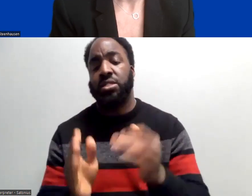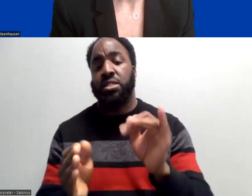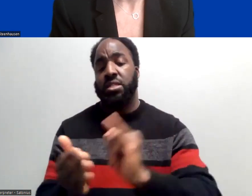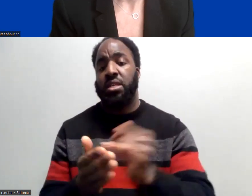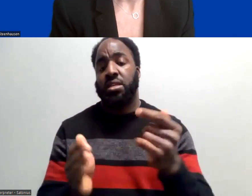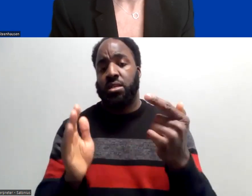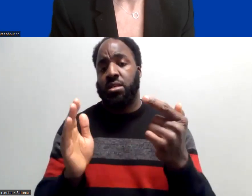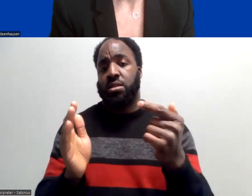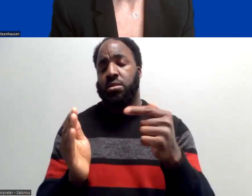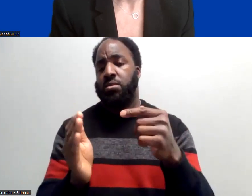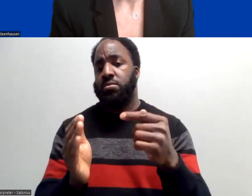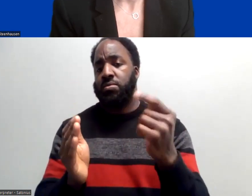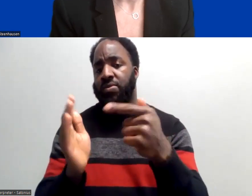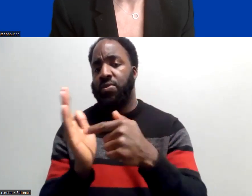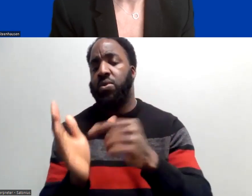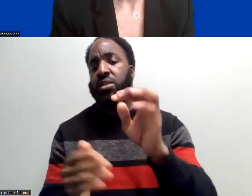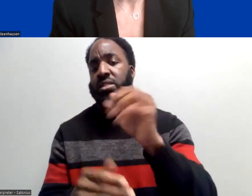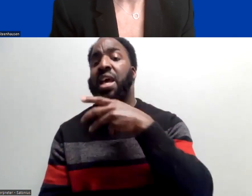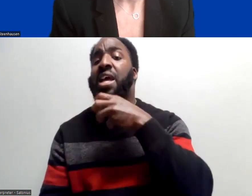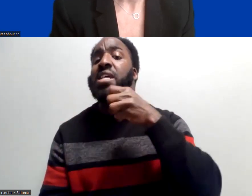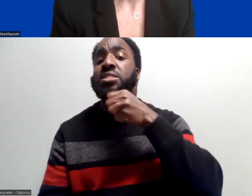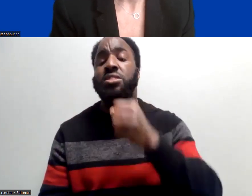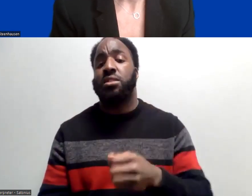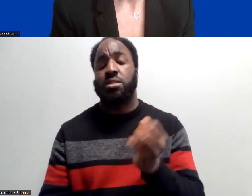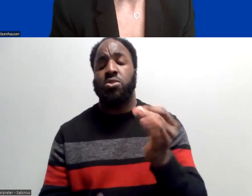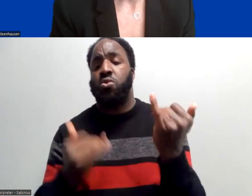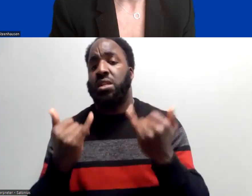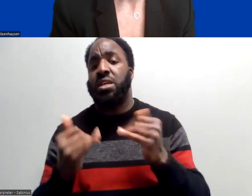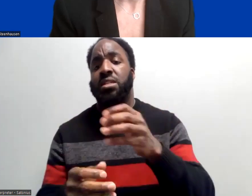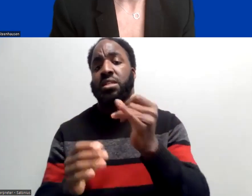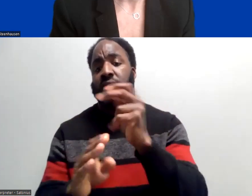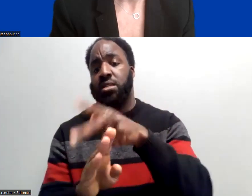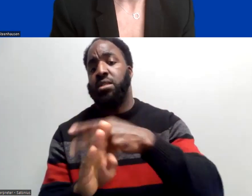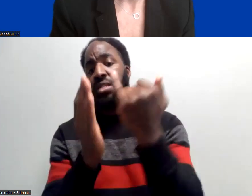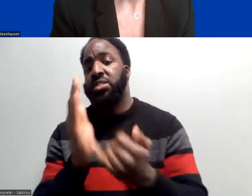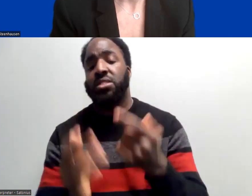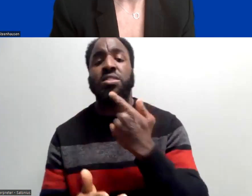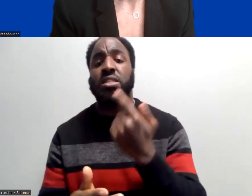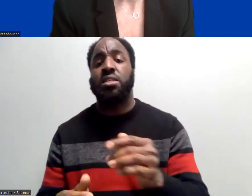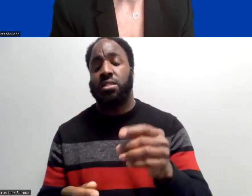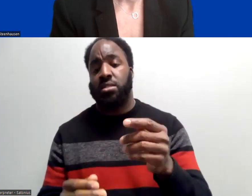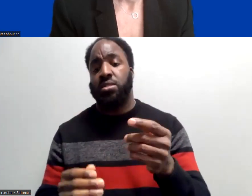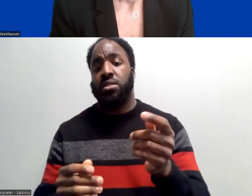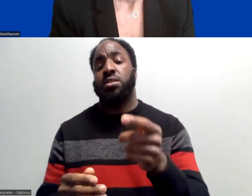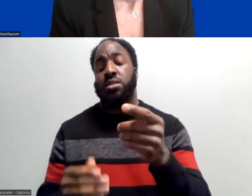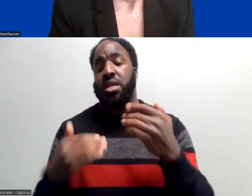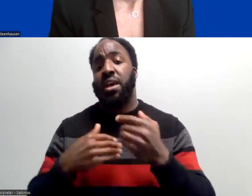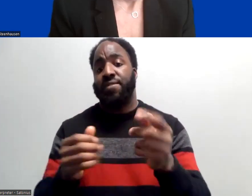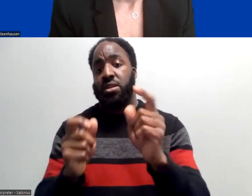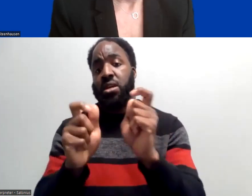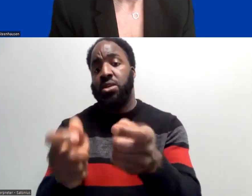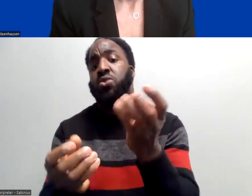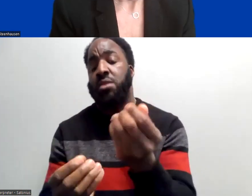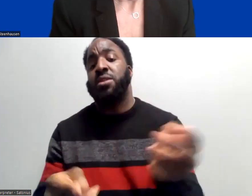now. And right now the initiative says that there is a grant increase that happened effective